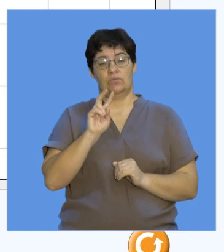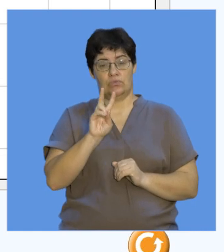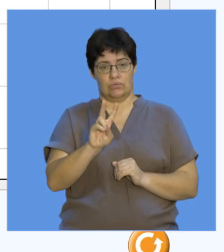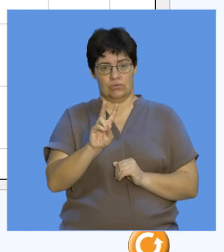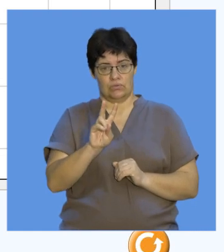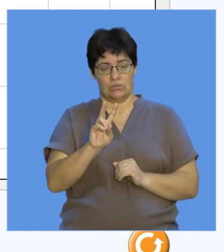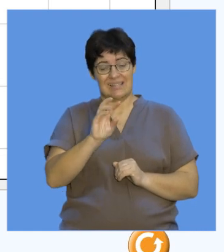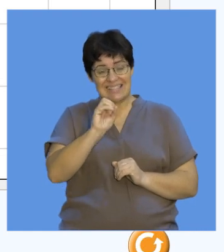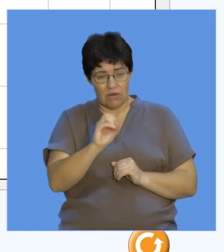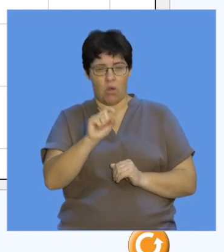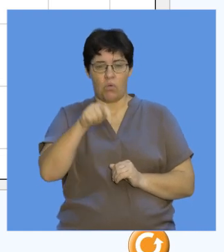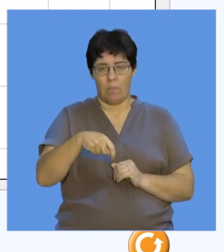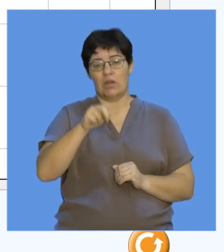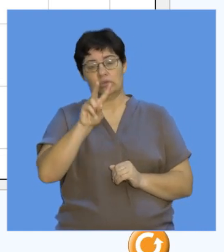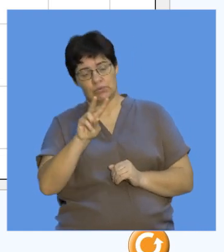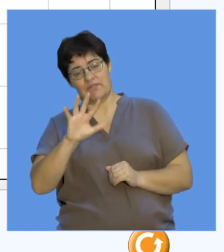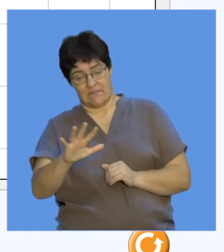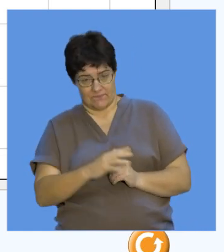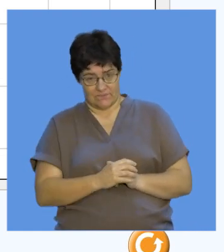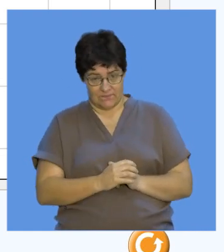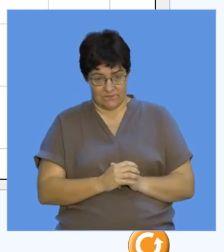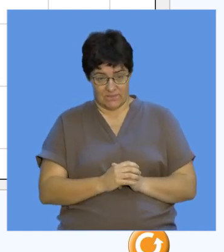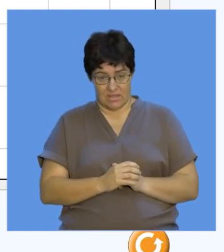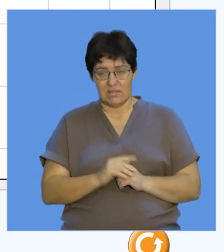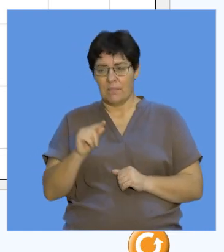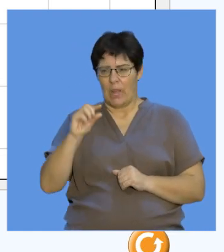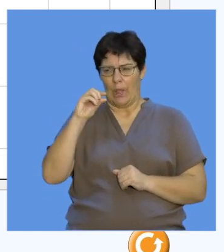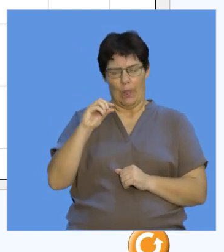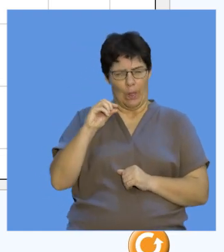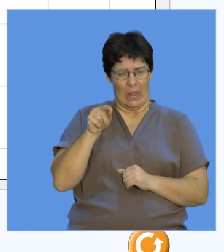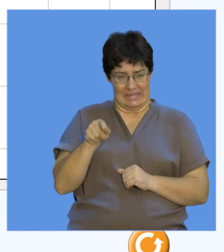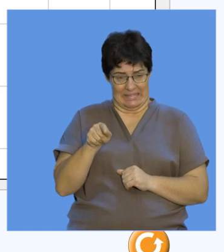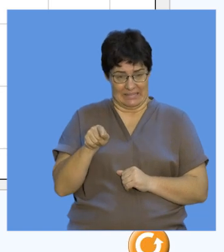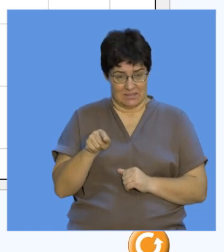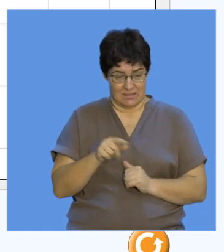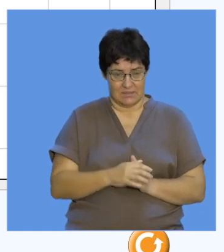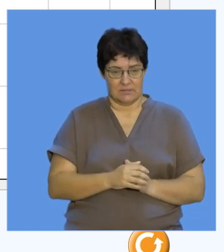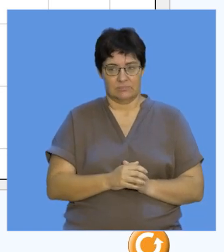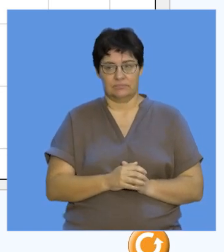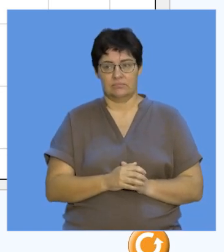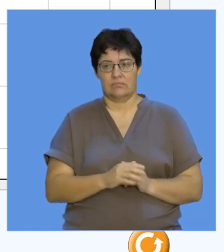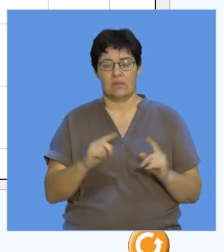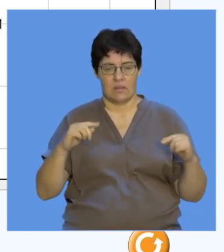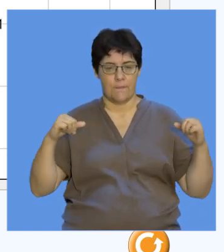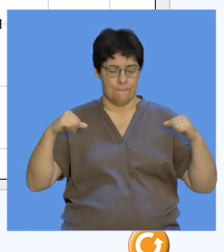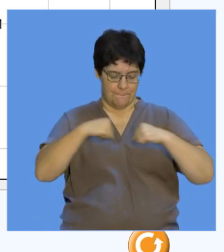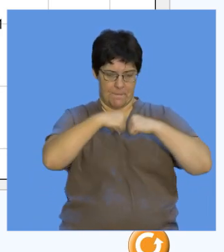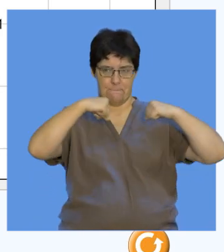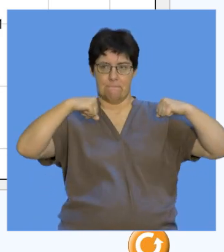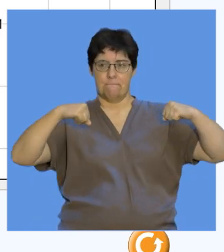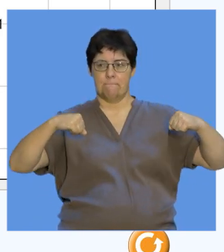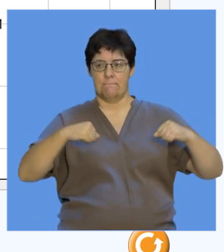0.25. That's that tiny little one over there. I'm going to hit the, let them collide